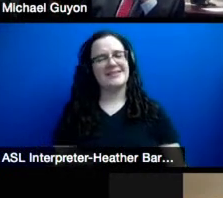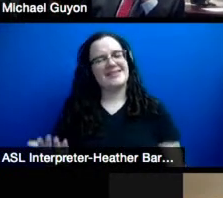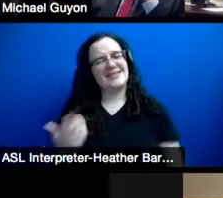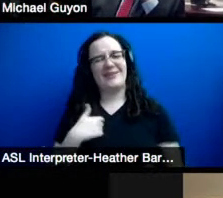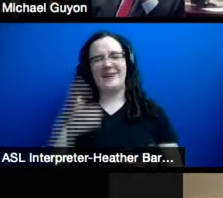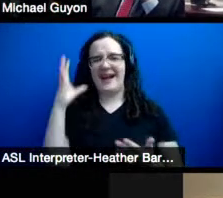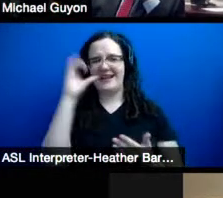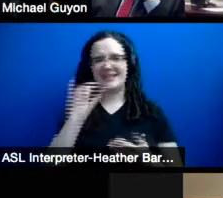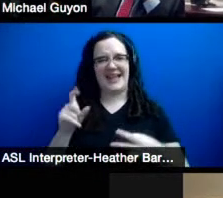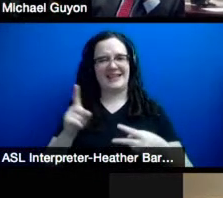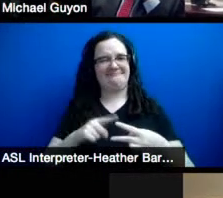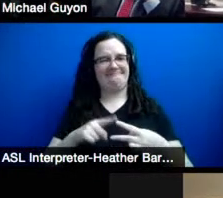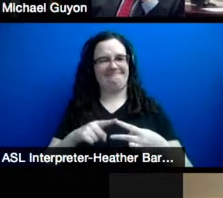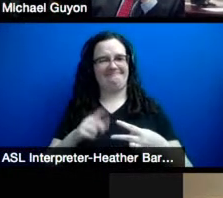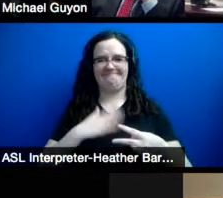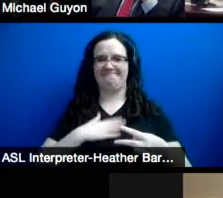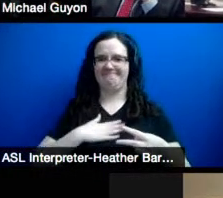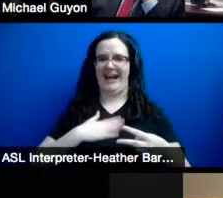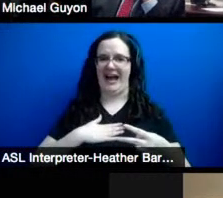my